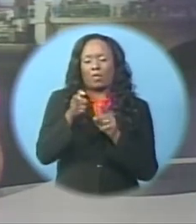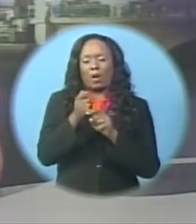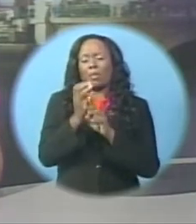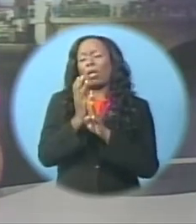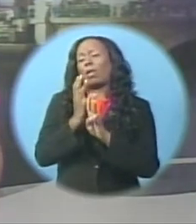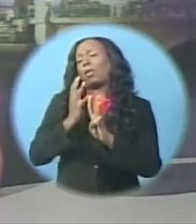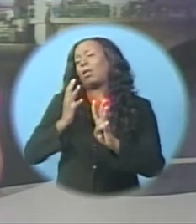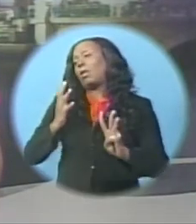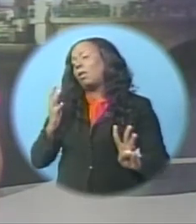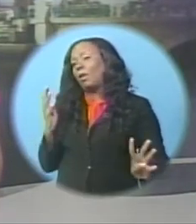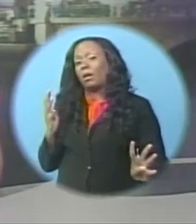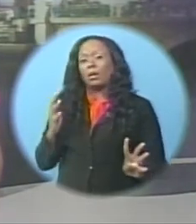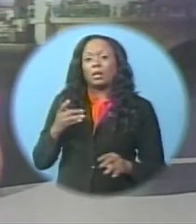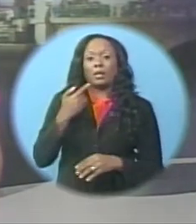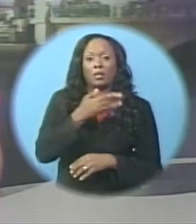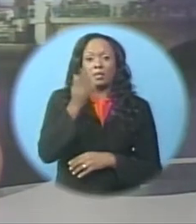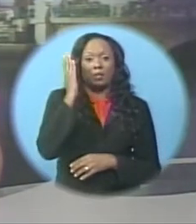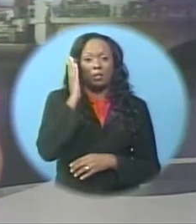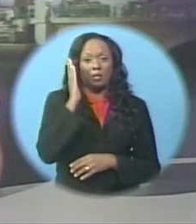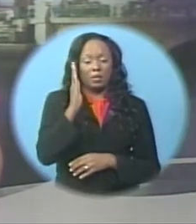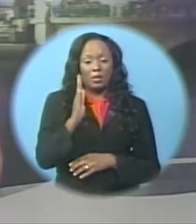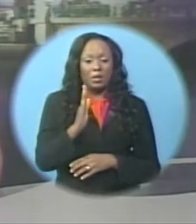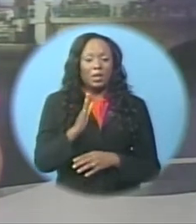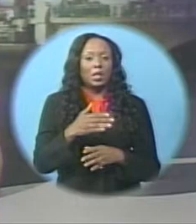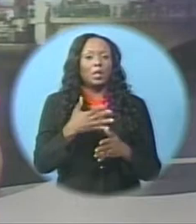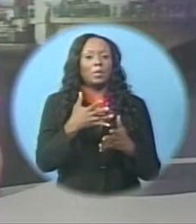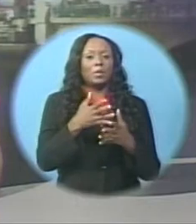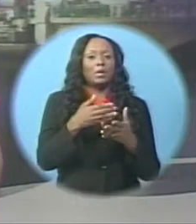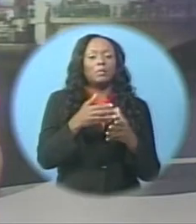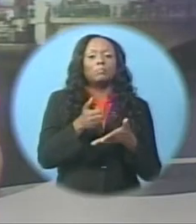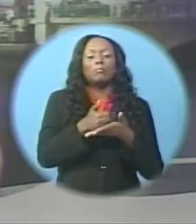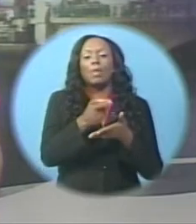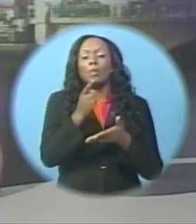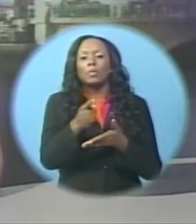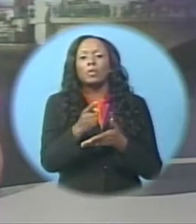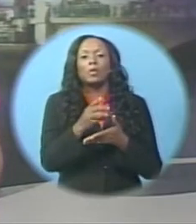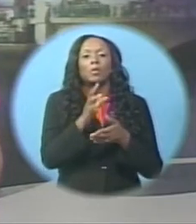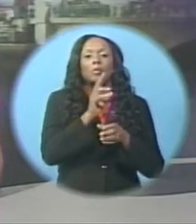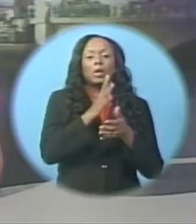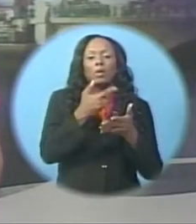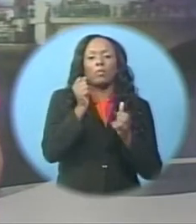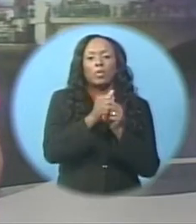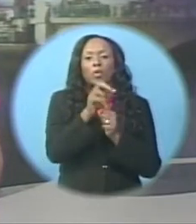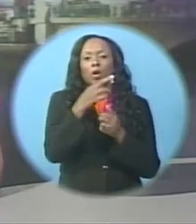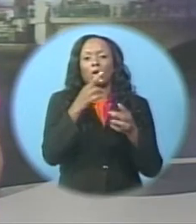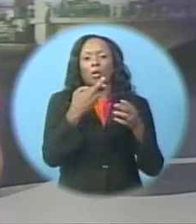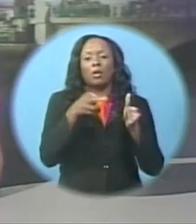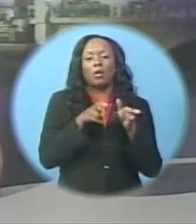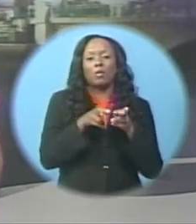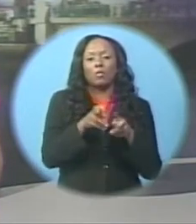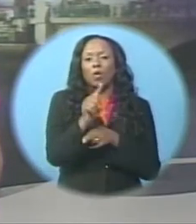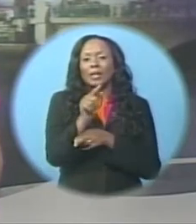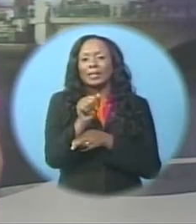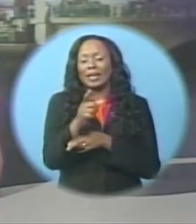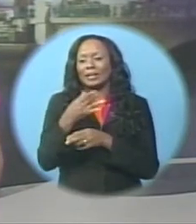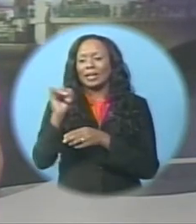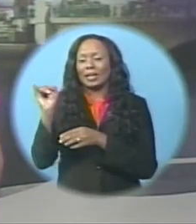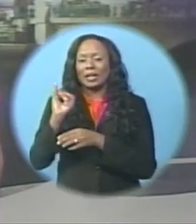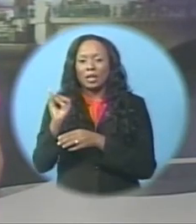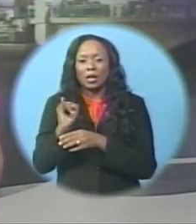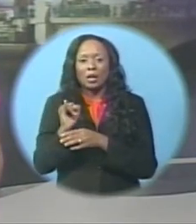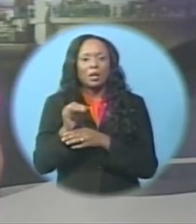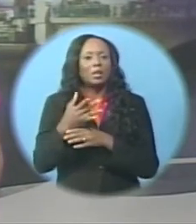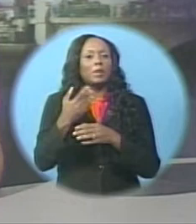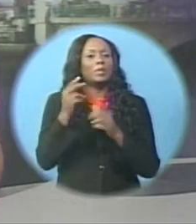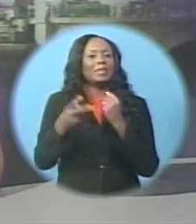driver's license for you. Assistant Vice President of Marketing at SagiCore, Roger Spencer, says the initiative will help policyholders